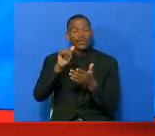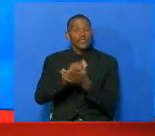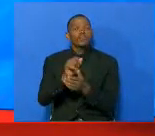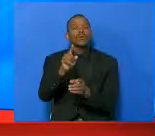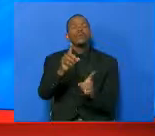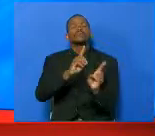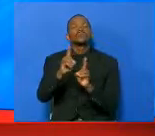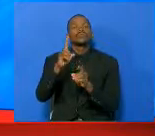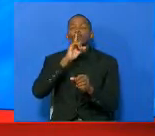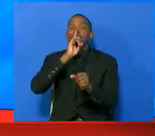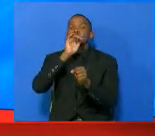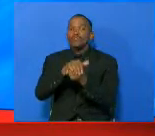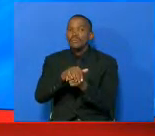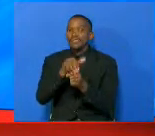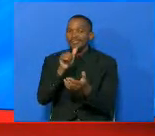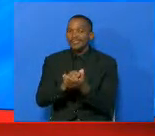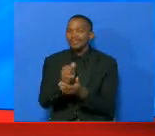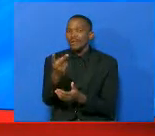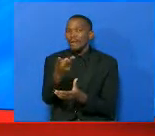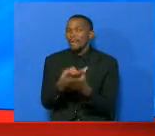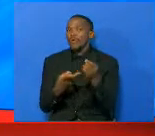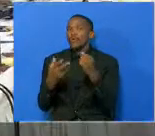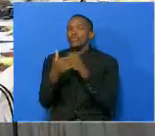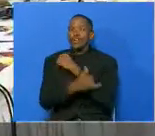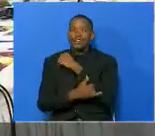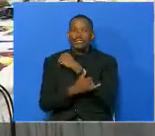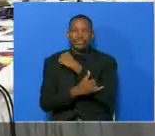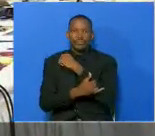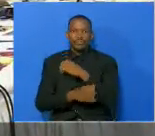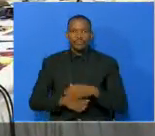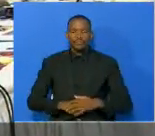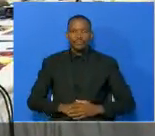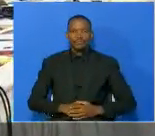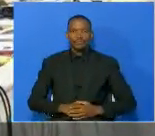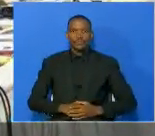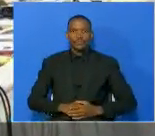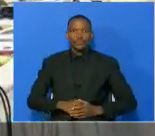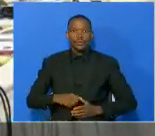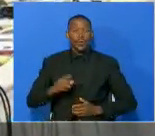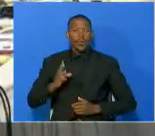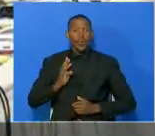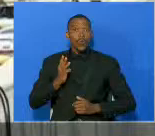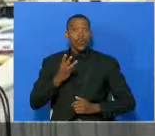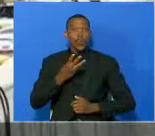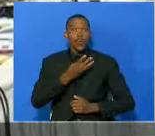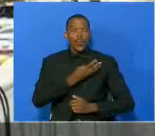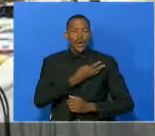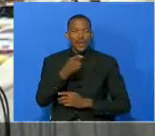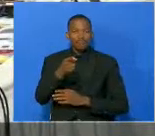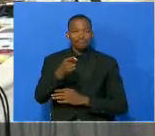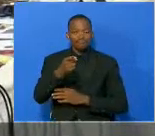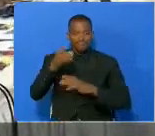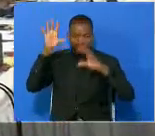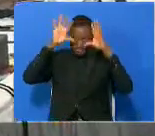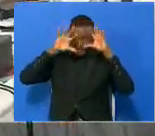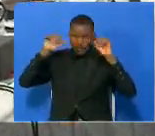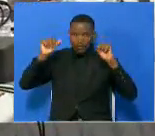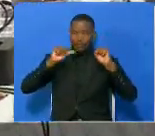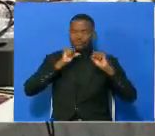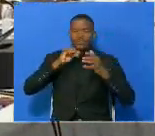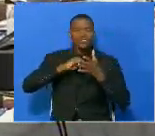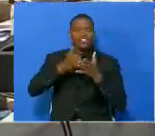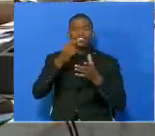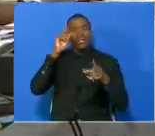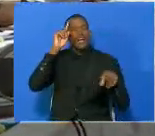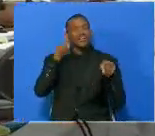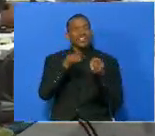a mafatshe o mabedi. We, Your Excellency, not only agreed on a number of sectoral